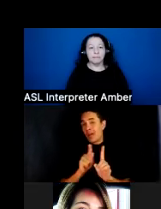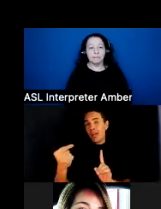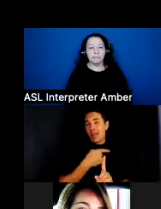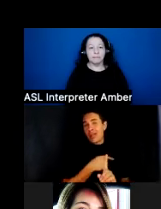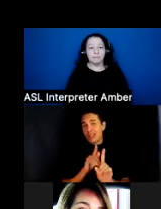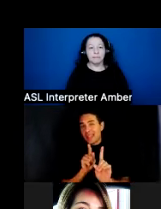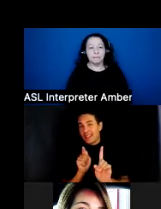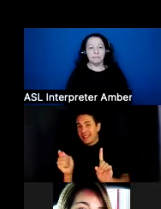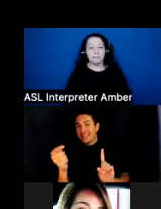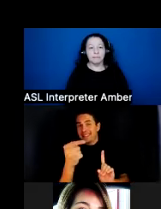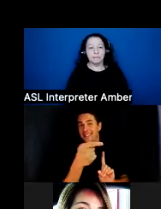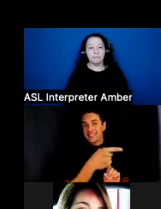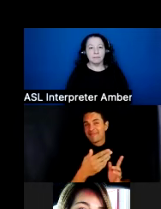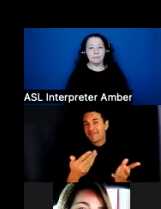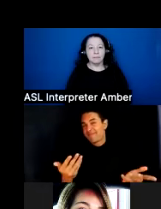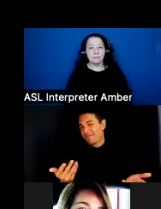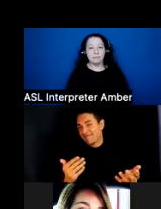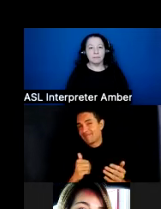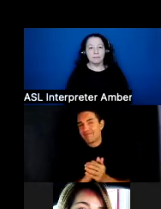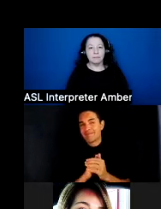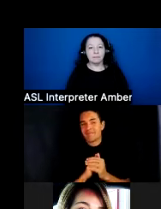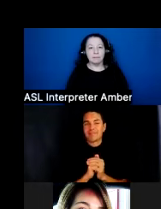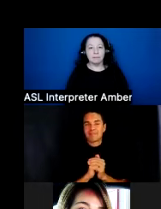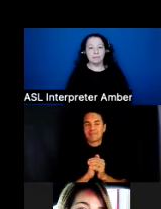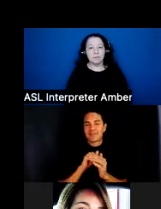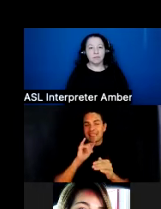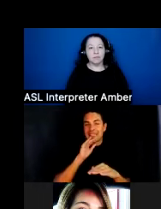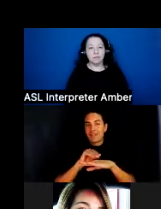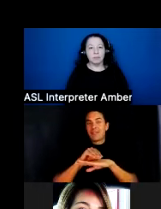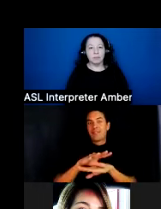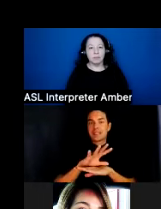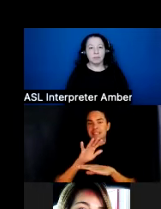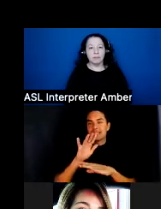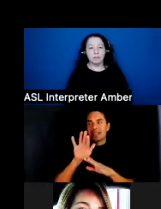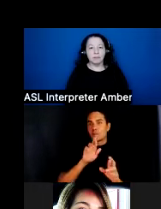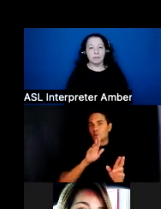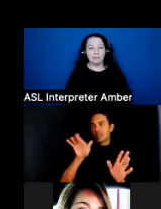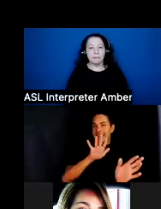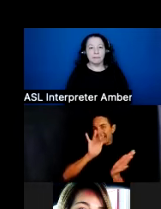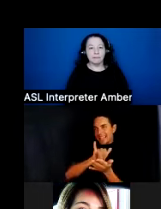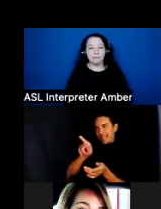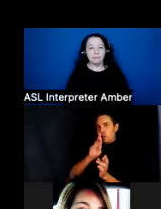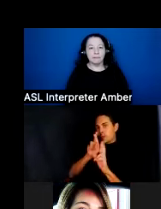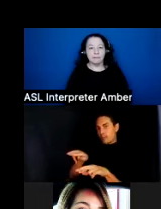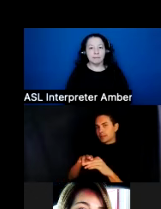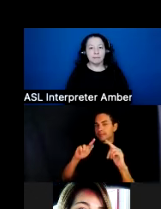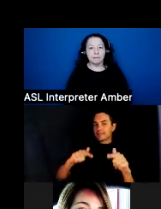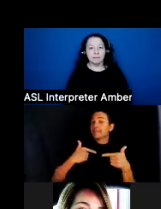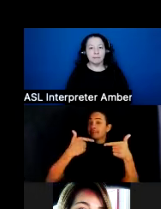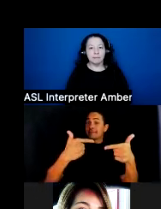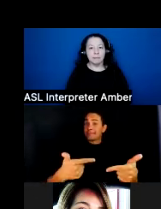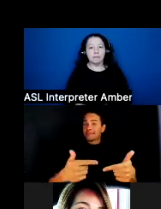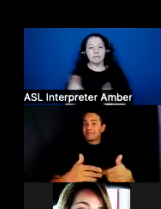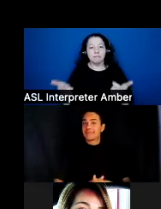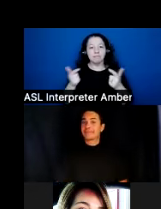as a sort of effect, right, of their response. And then attempting to